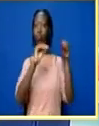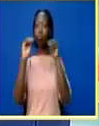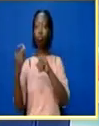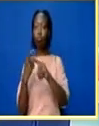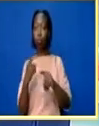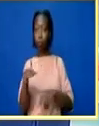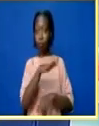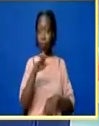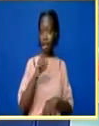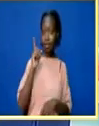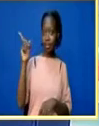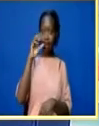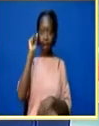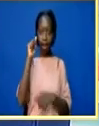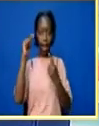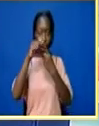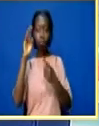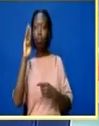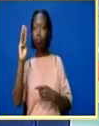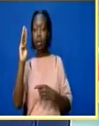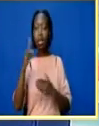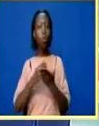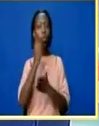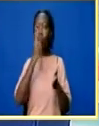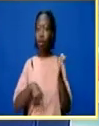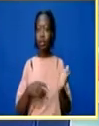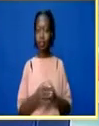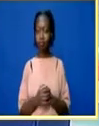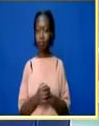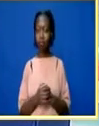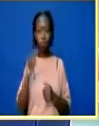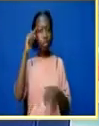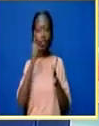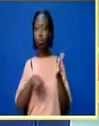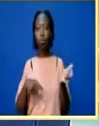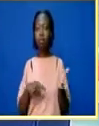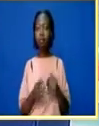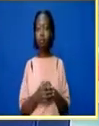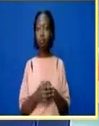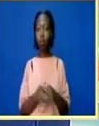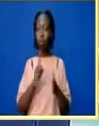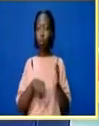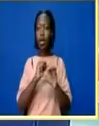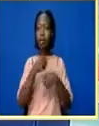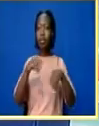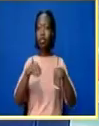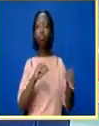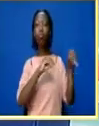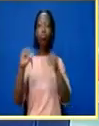by something. What is that thing? Tell me. What do you think can carry away soil from one place to another?